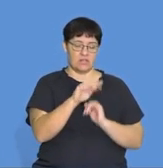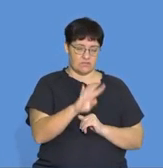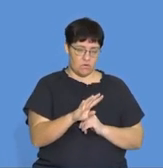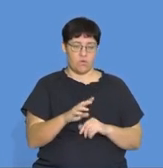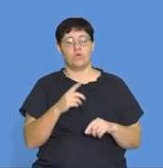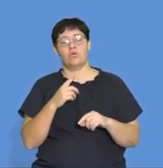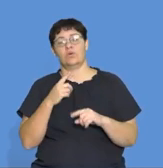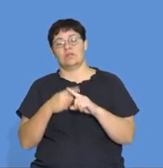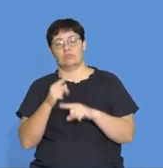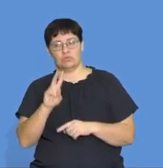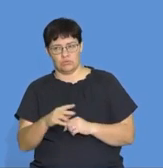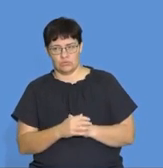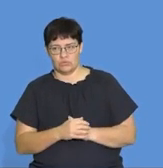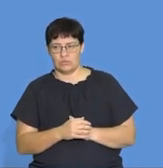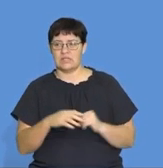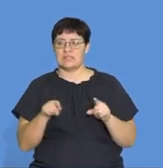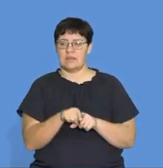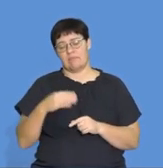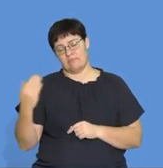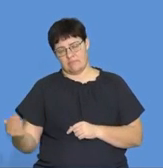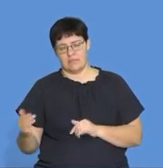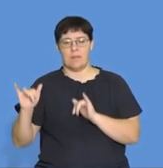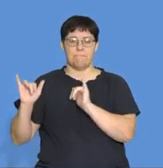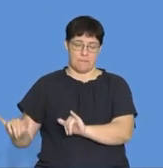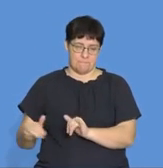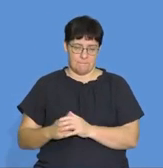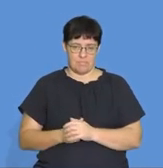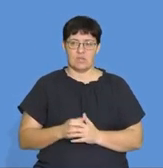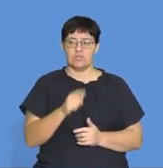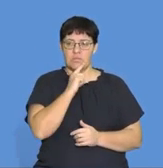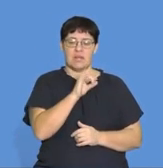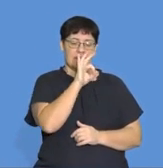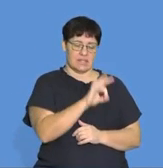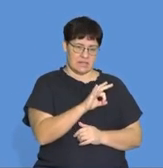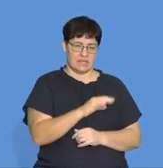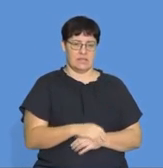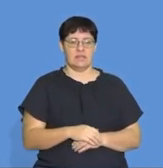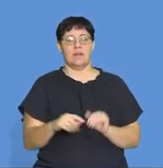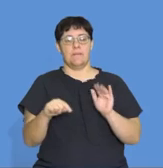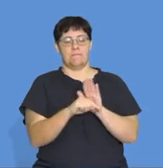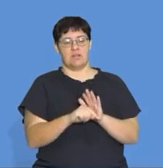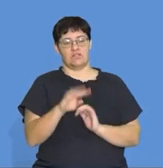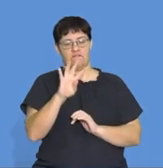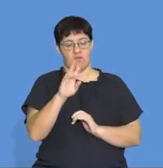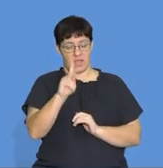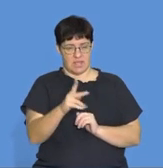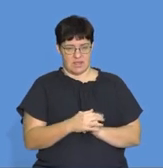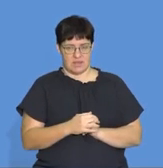2, and then the right-hand side will remain. So this will give me 3 minus